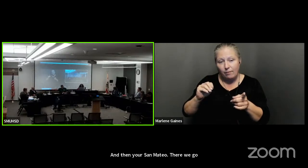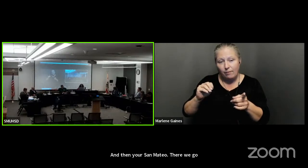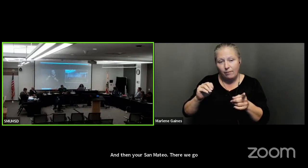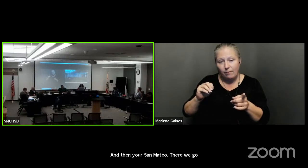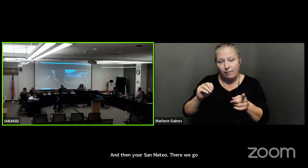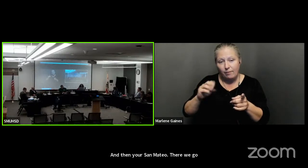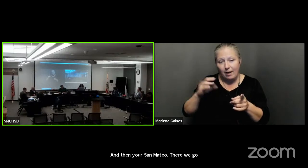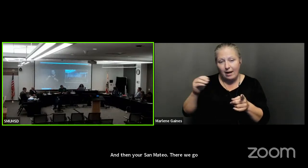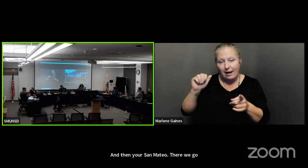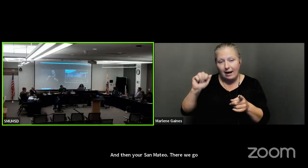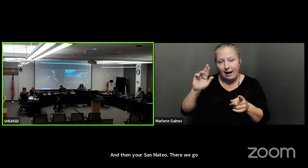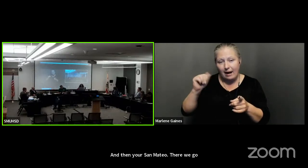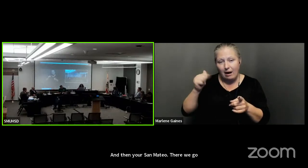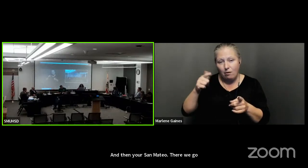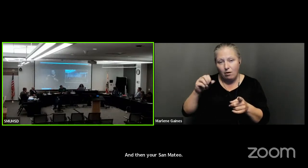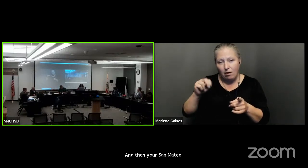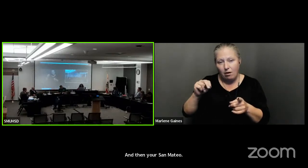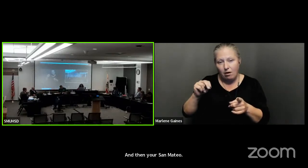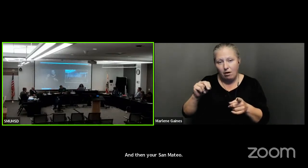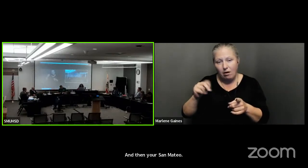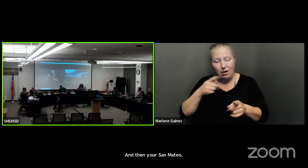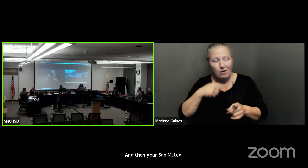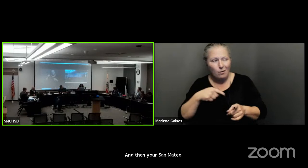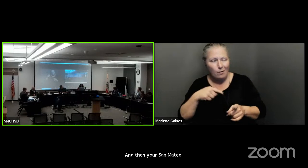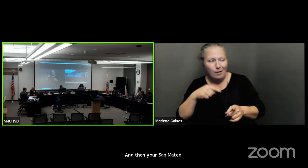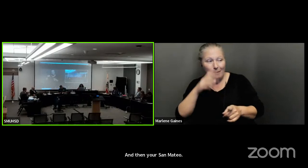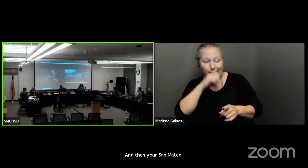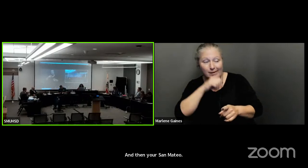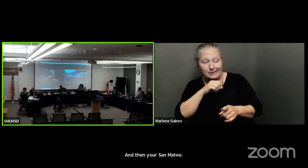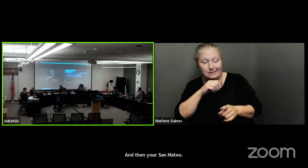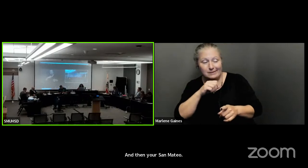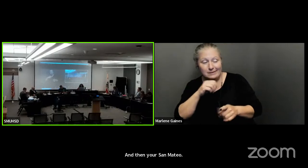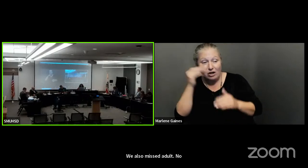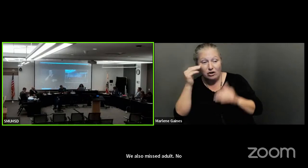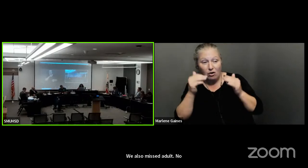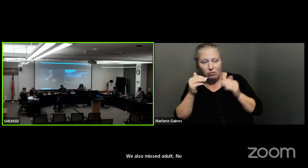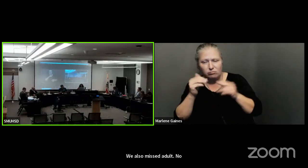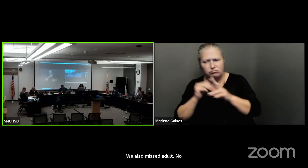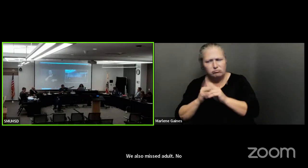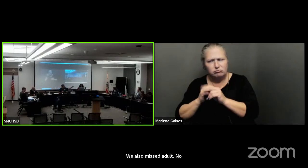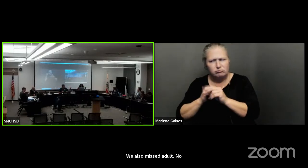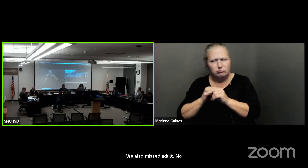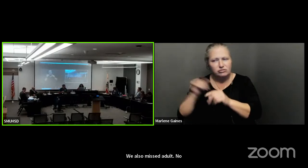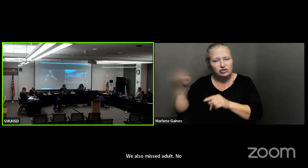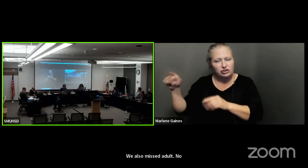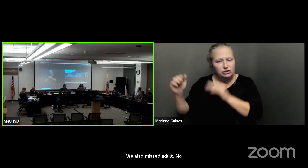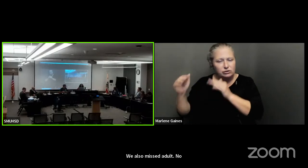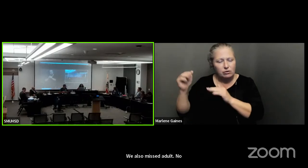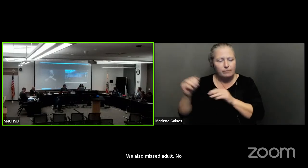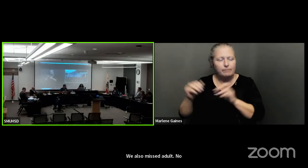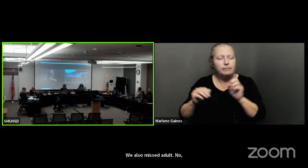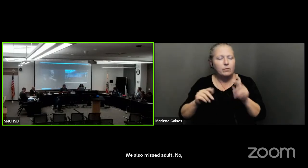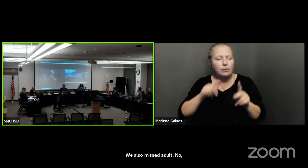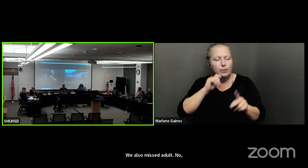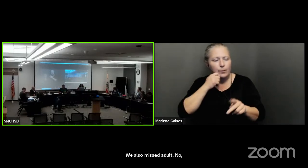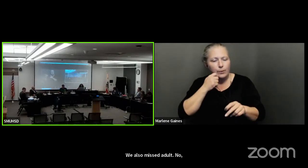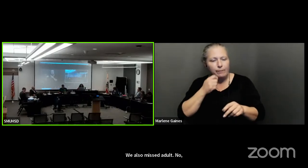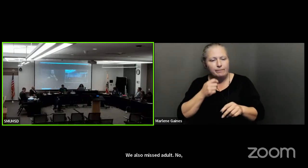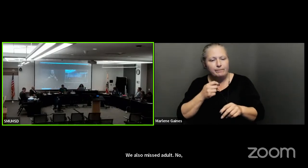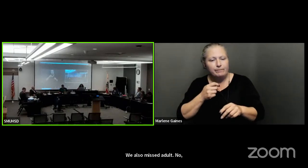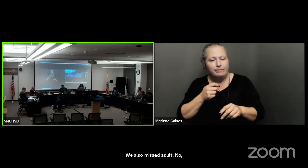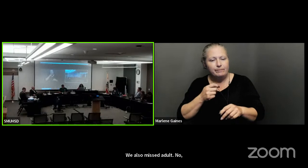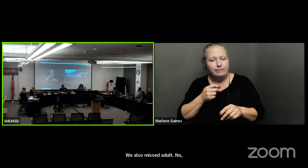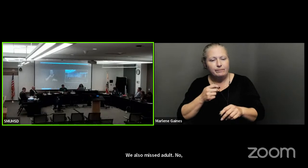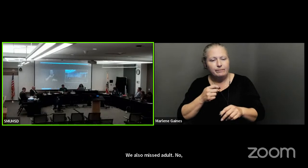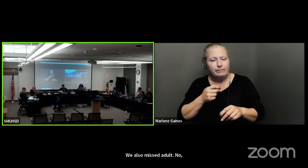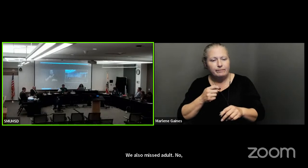and Aragon. We also missed adult. No, she's adult. Oh, okay, cool. I Okay. just didn't see. Oh,